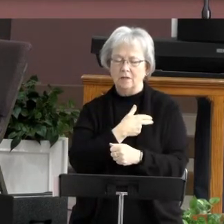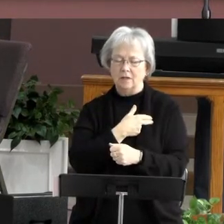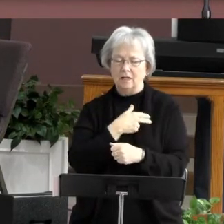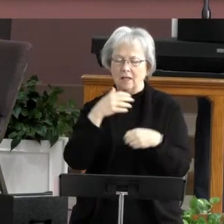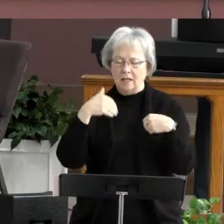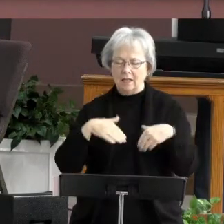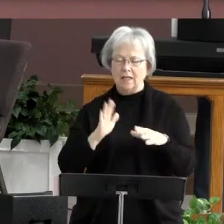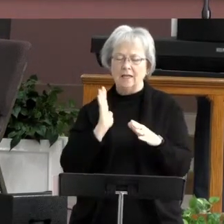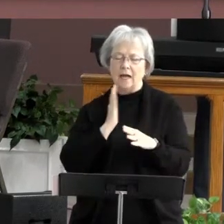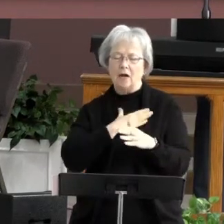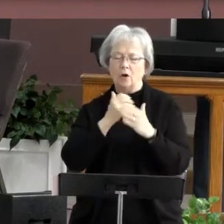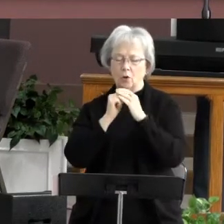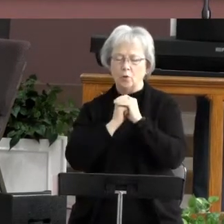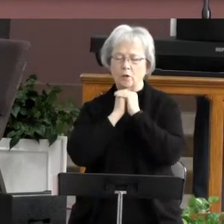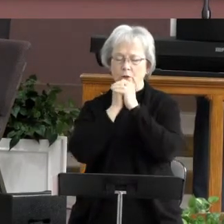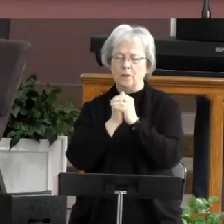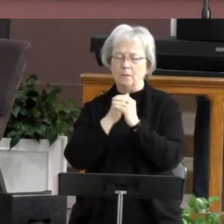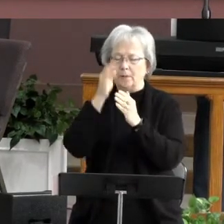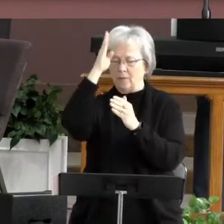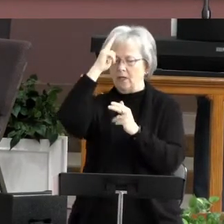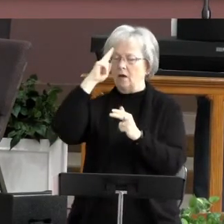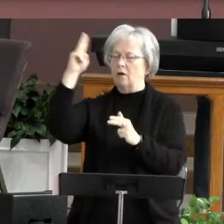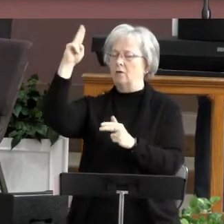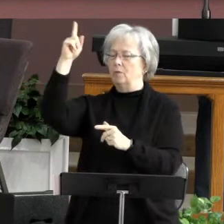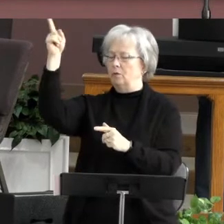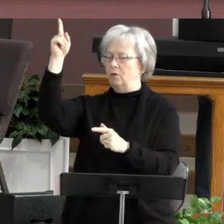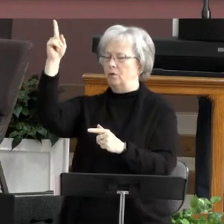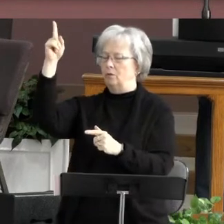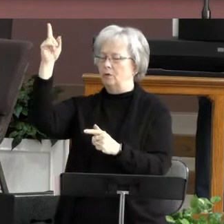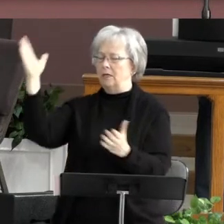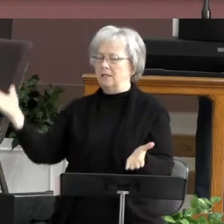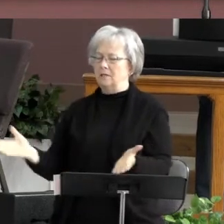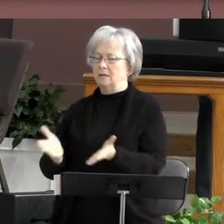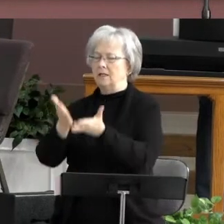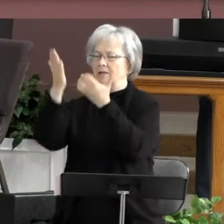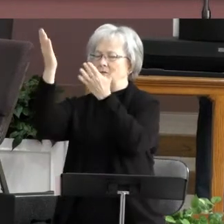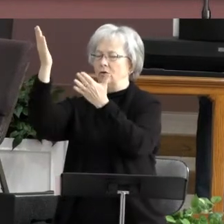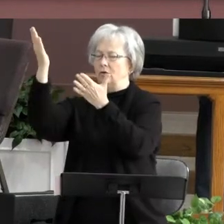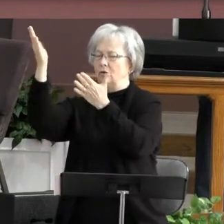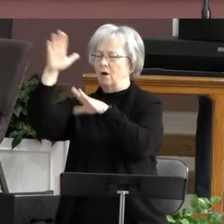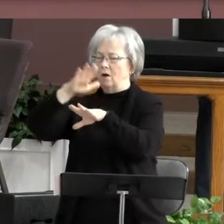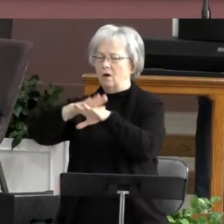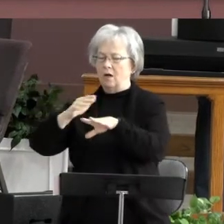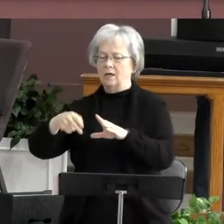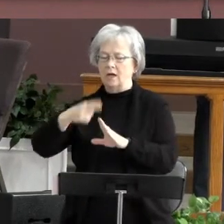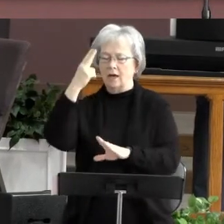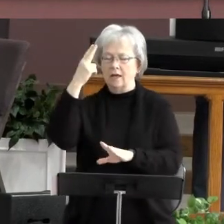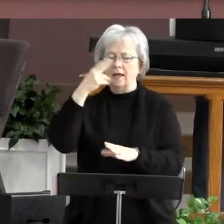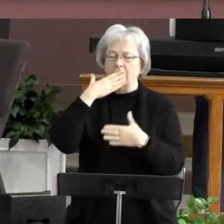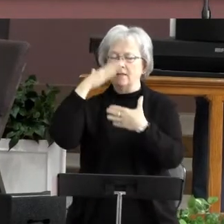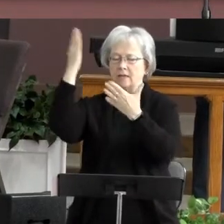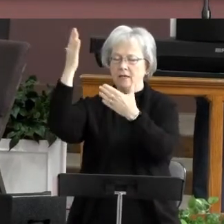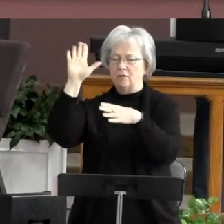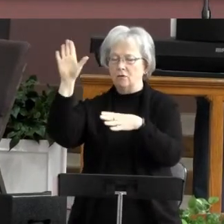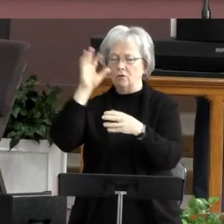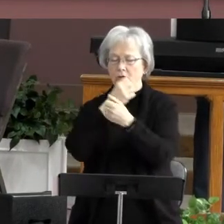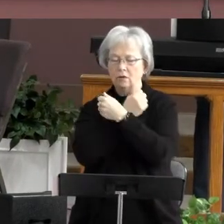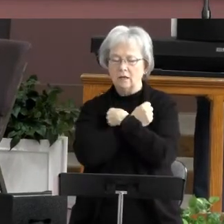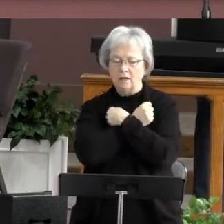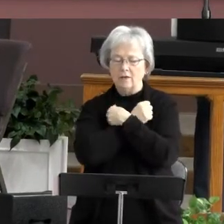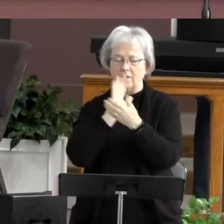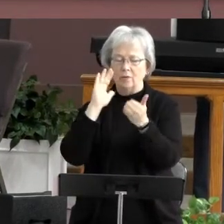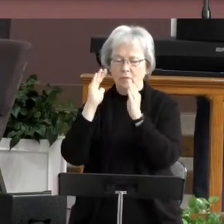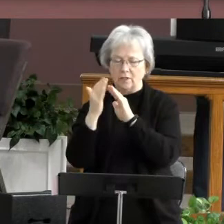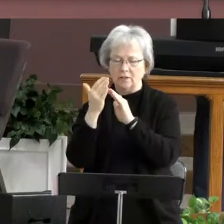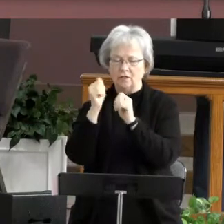honorable to You. May it lift You on high. Thank You, Lord, for Your love and Your presence with each and every one of us.